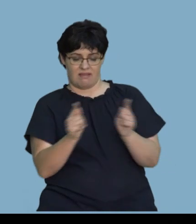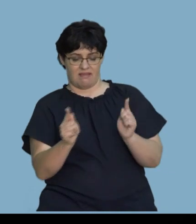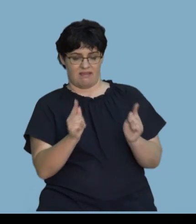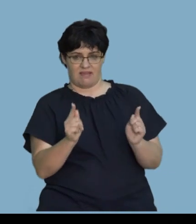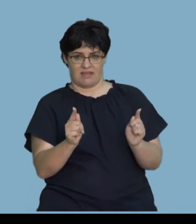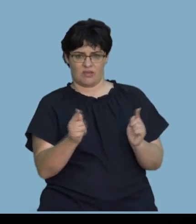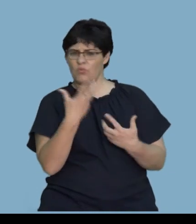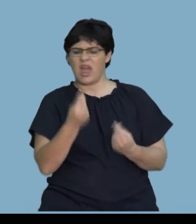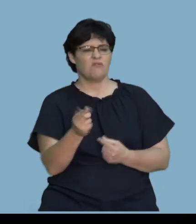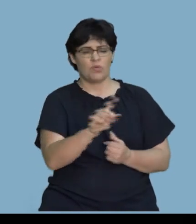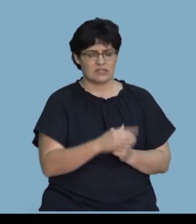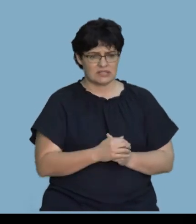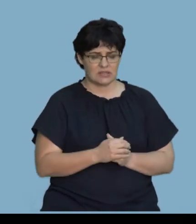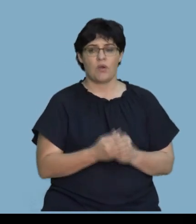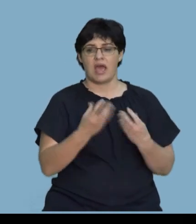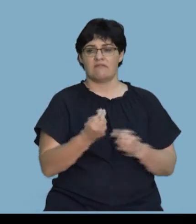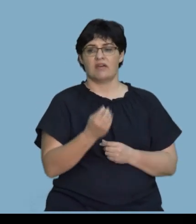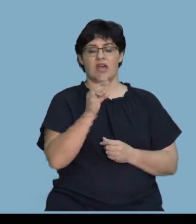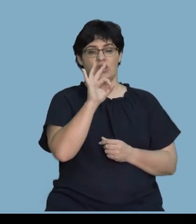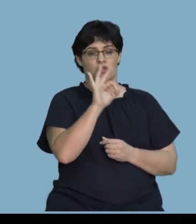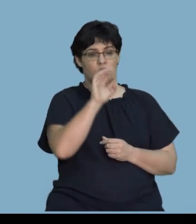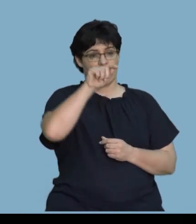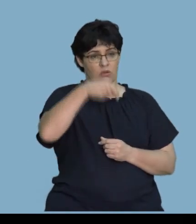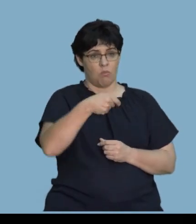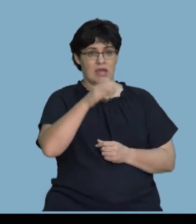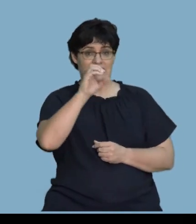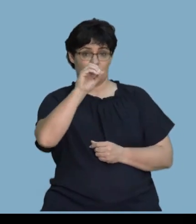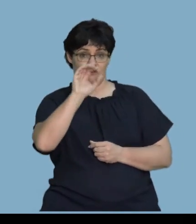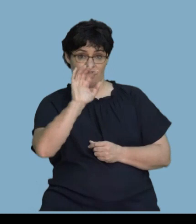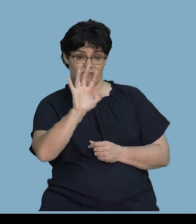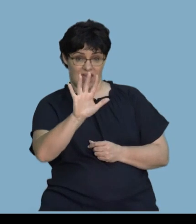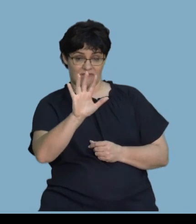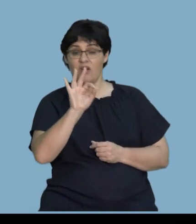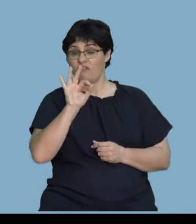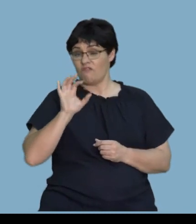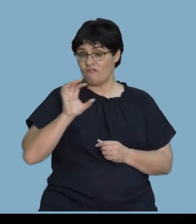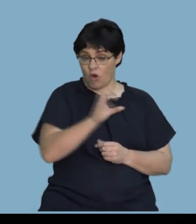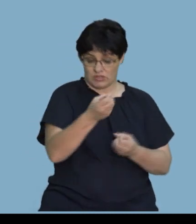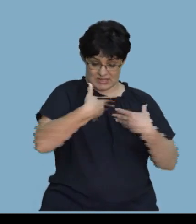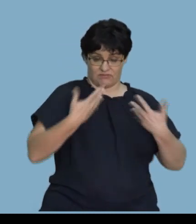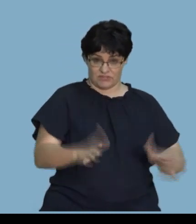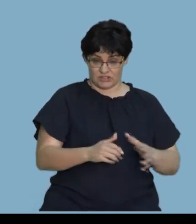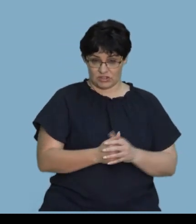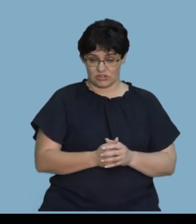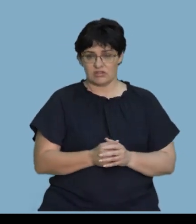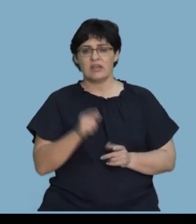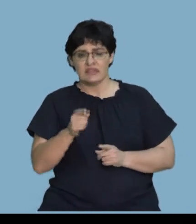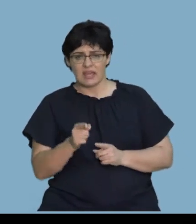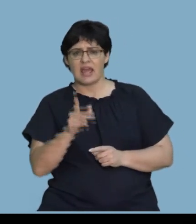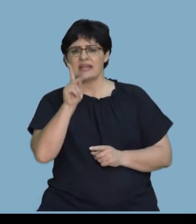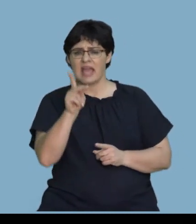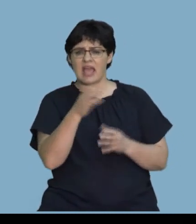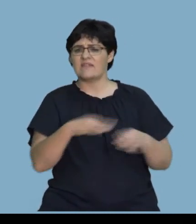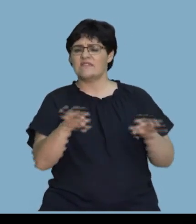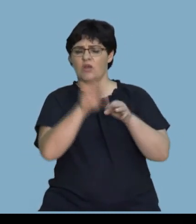here? We've got 3,05 as the force that is given, and then the value of K is given in the table